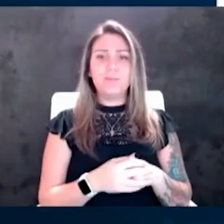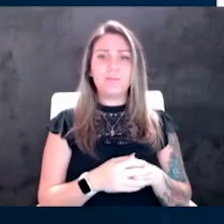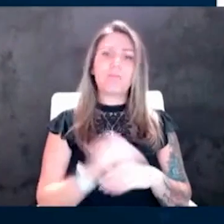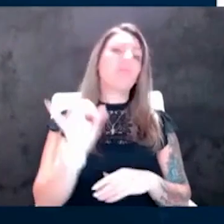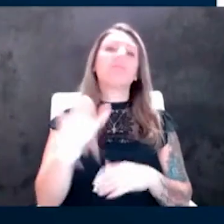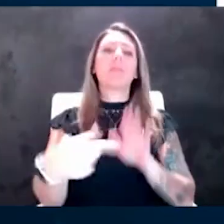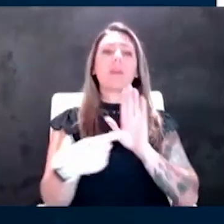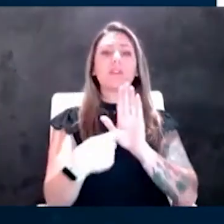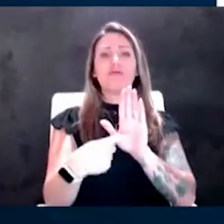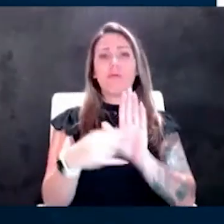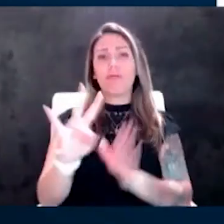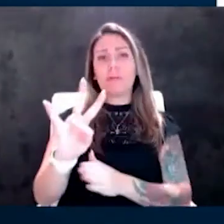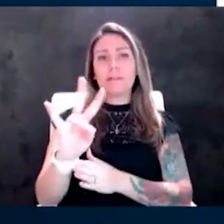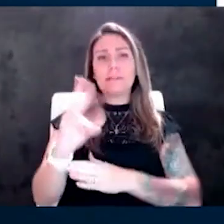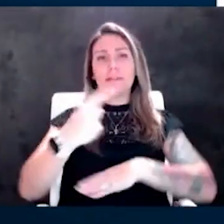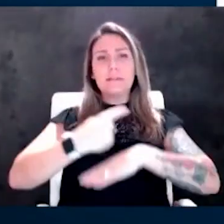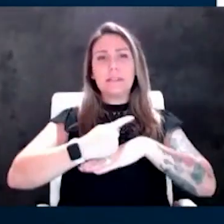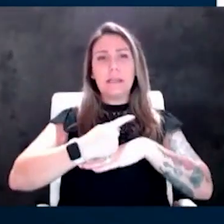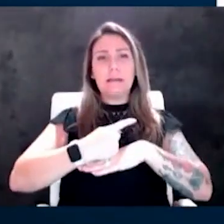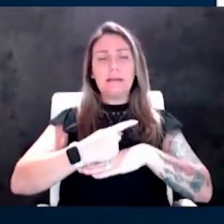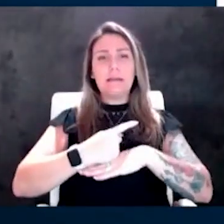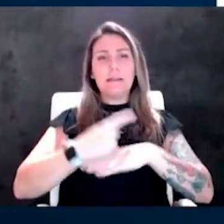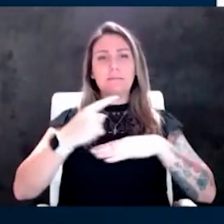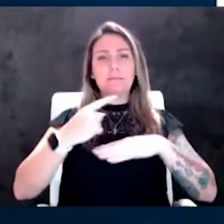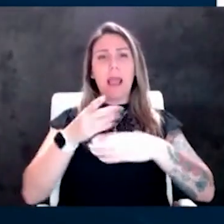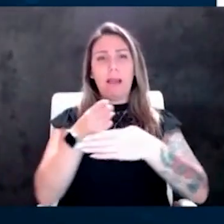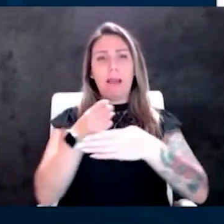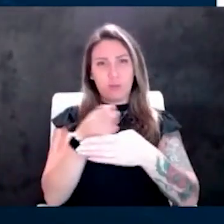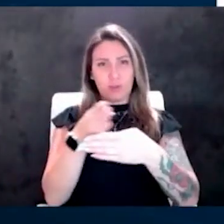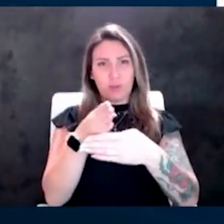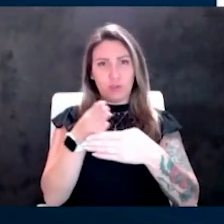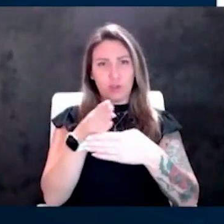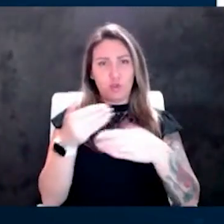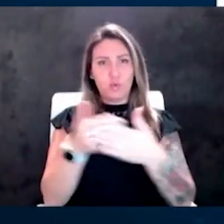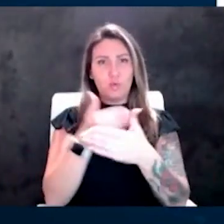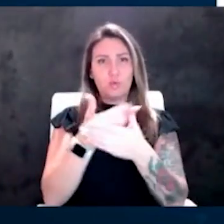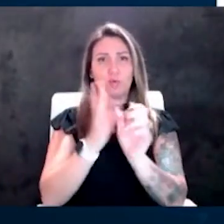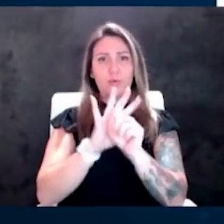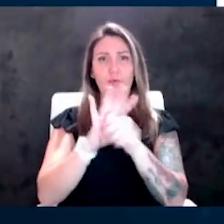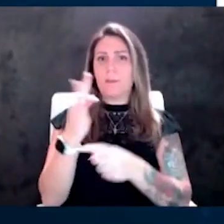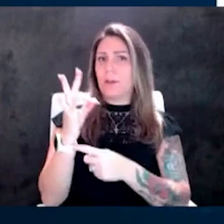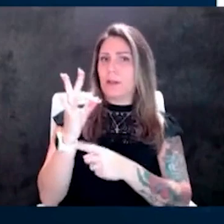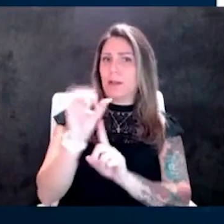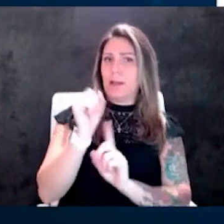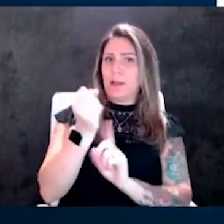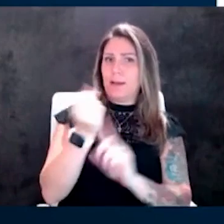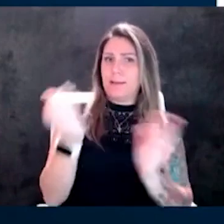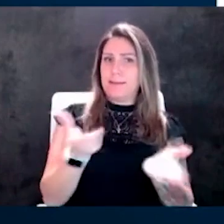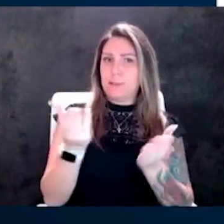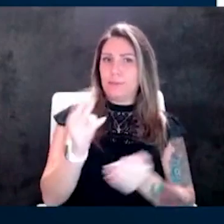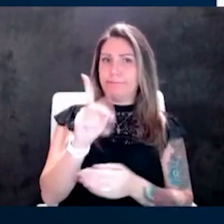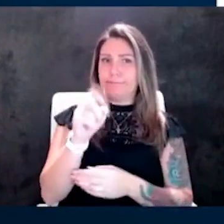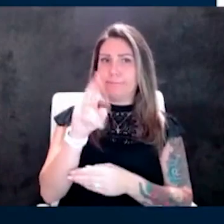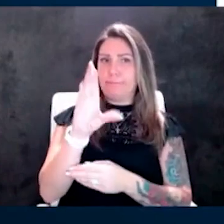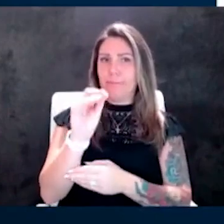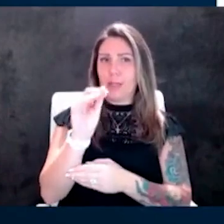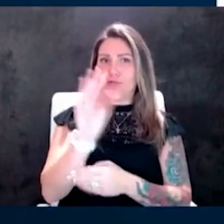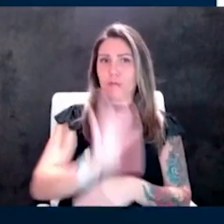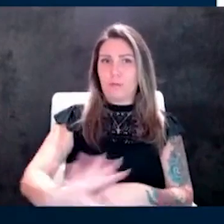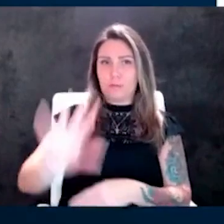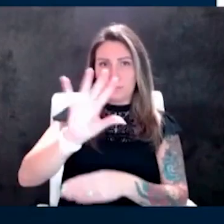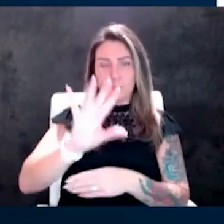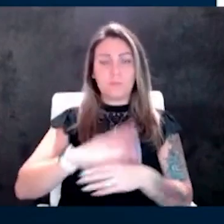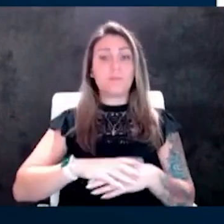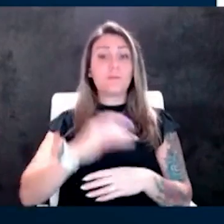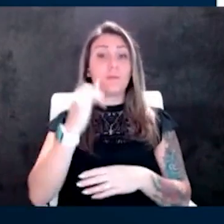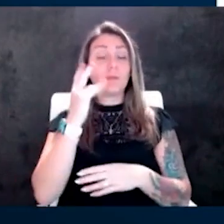7-day moving average of new COVID-19 cases here in the metropolitan area. What you see is the line that has